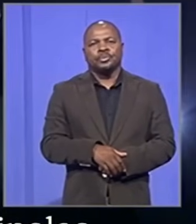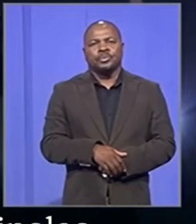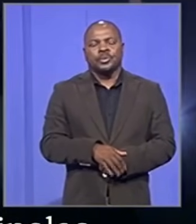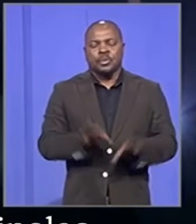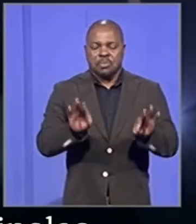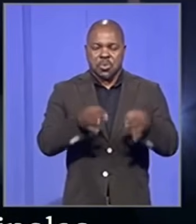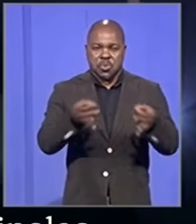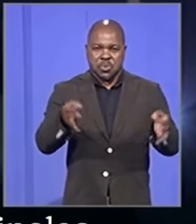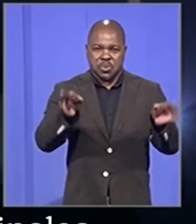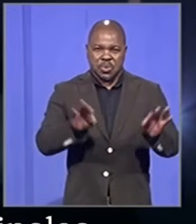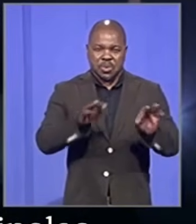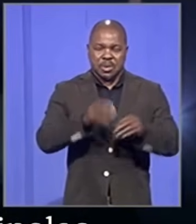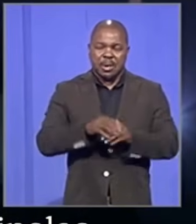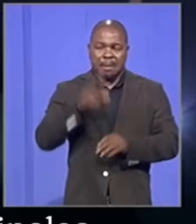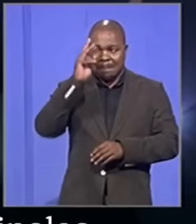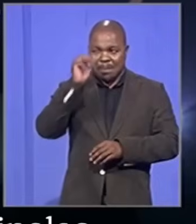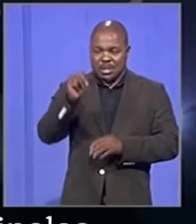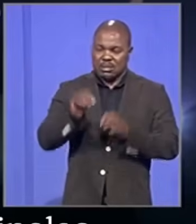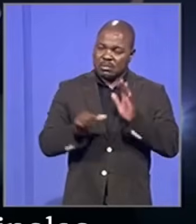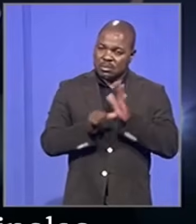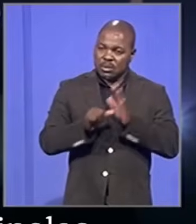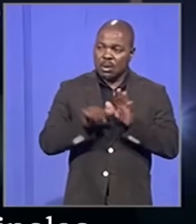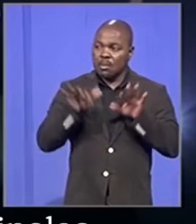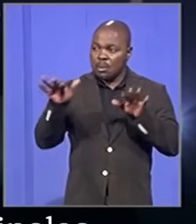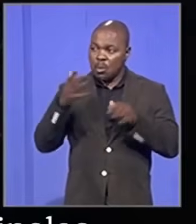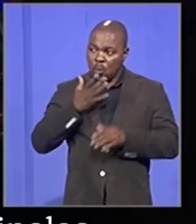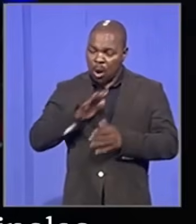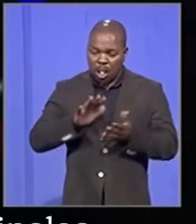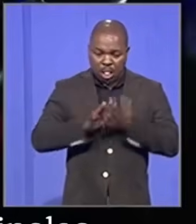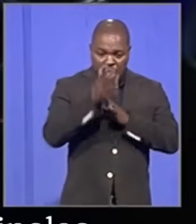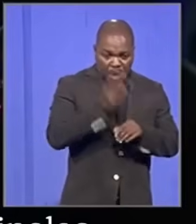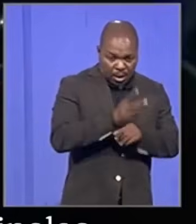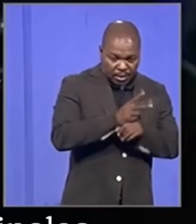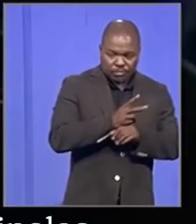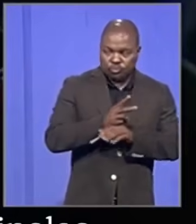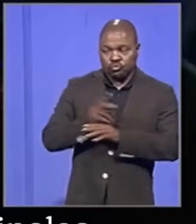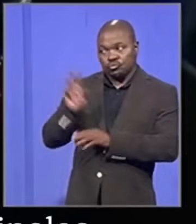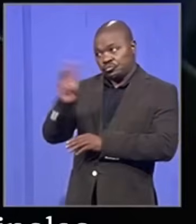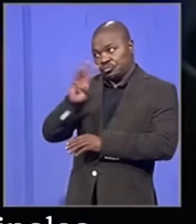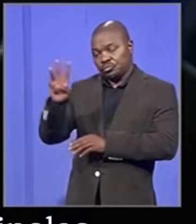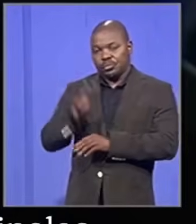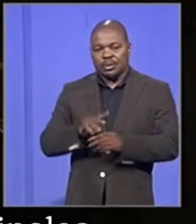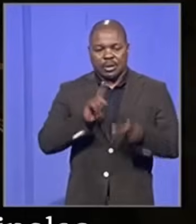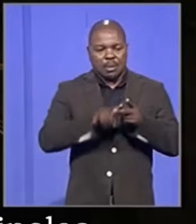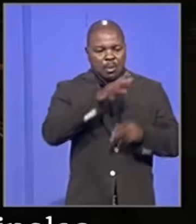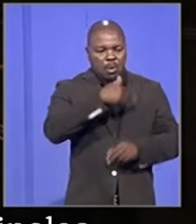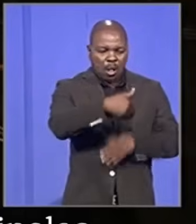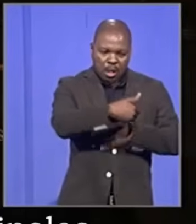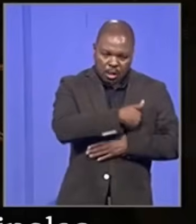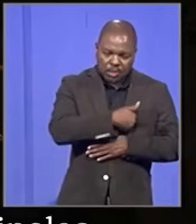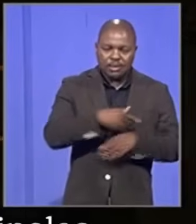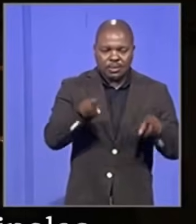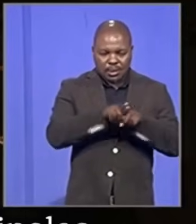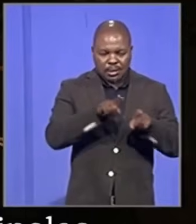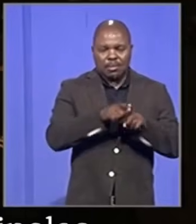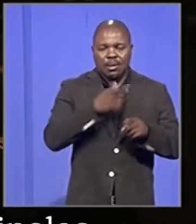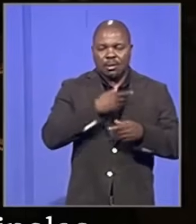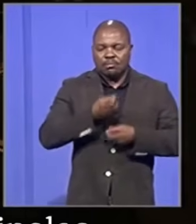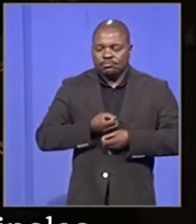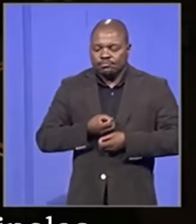Molaetsa o matla ho ba lekang ho fehla pherekano mahlasipa le wana a ntsha mabinebine